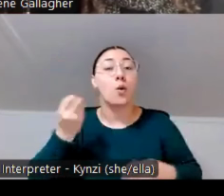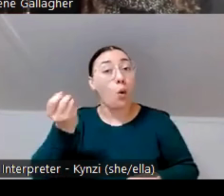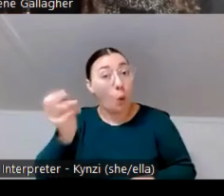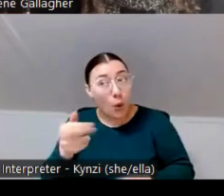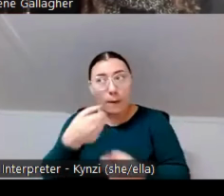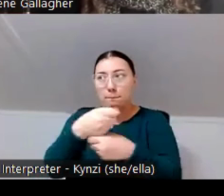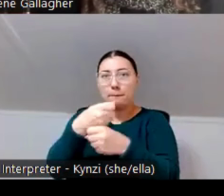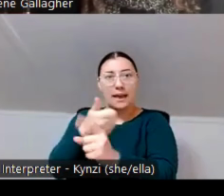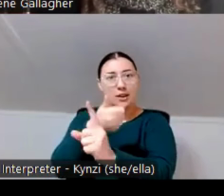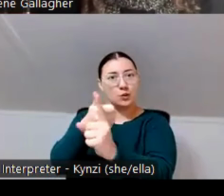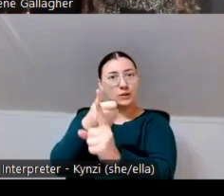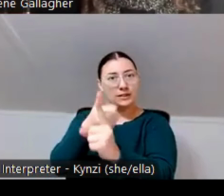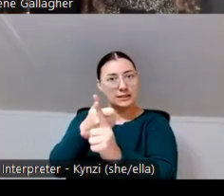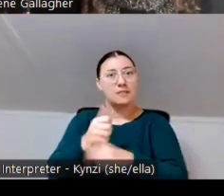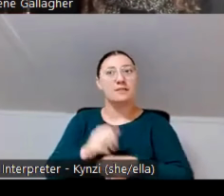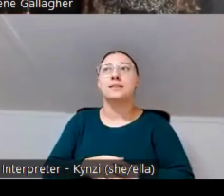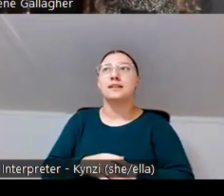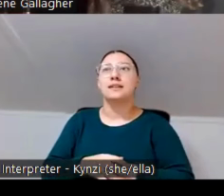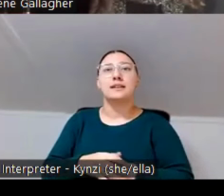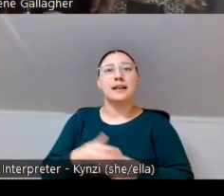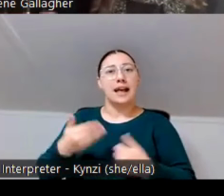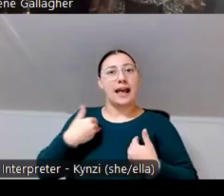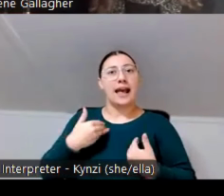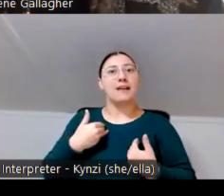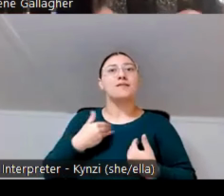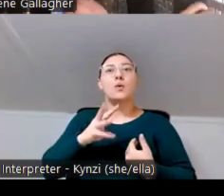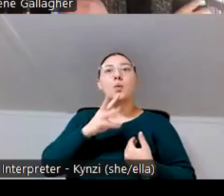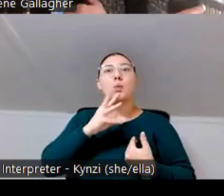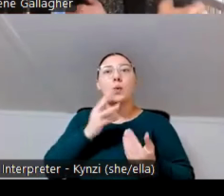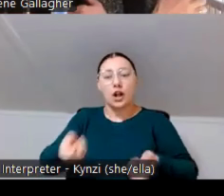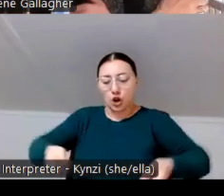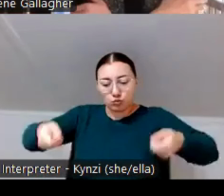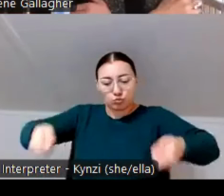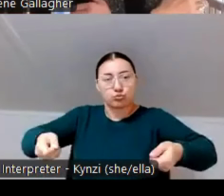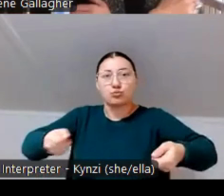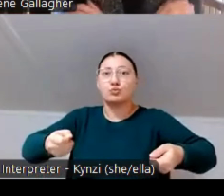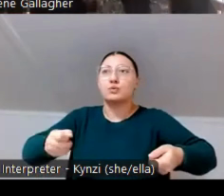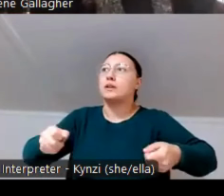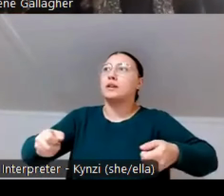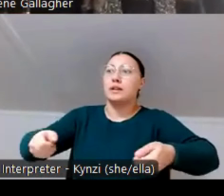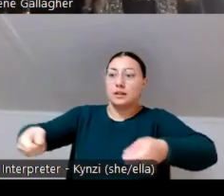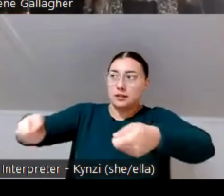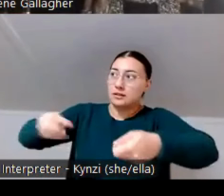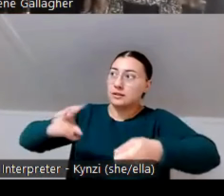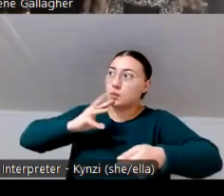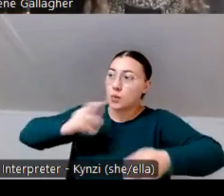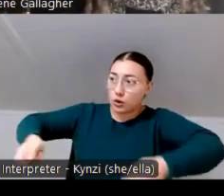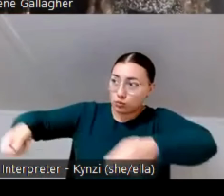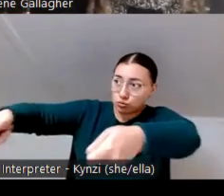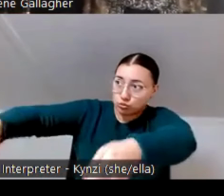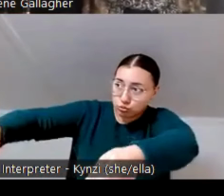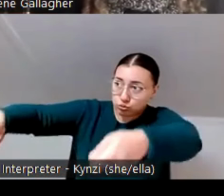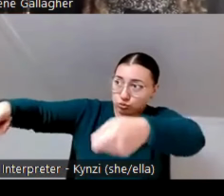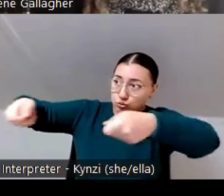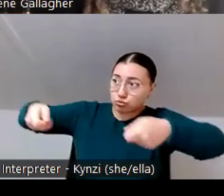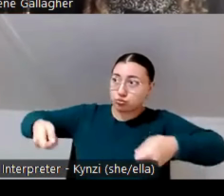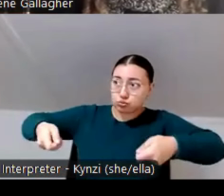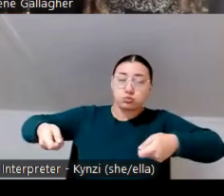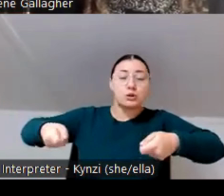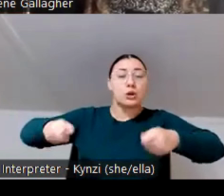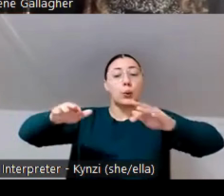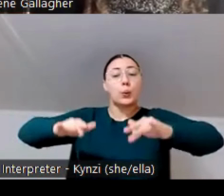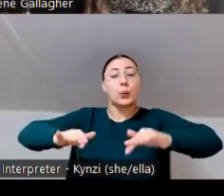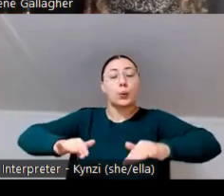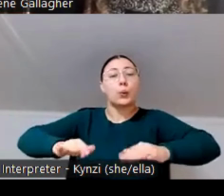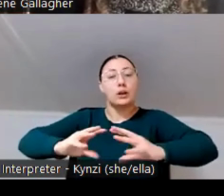and bring it inside to play. You could even put tools in there. You could use the same ones